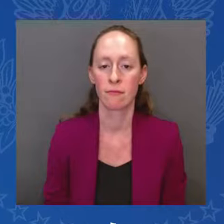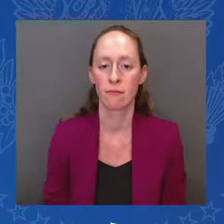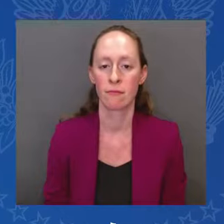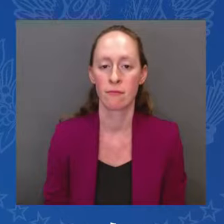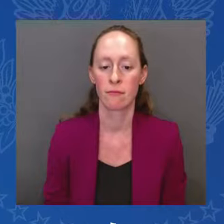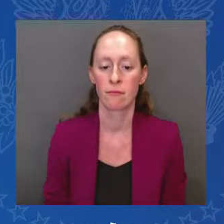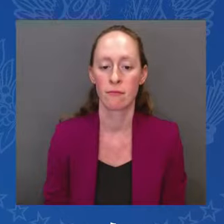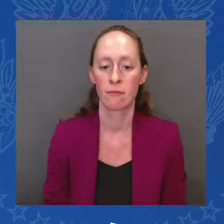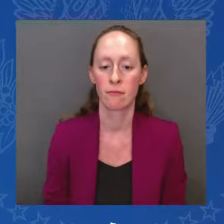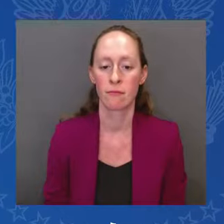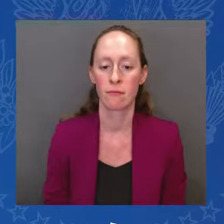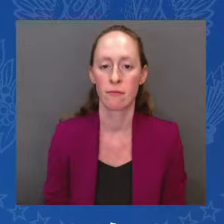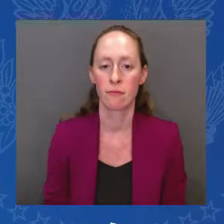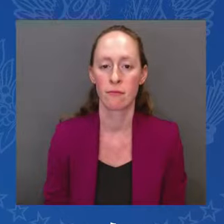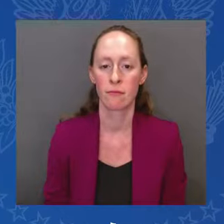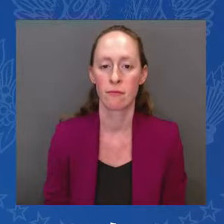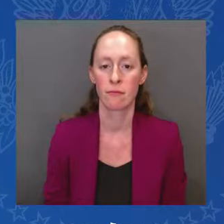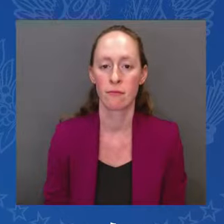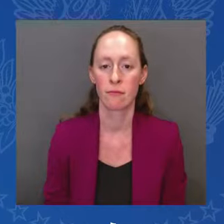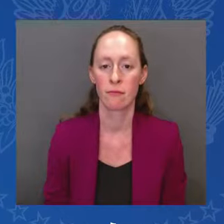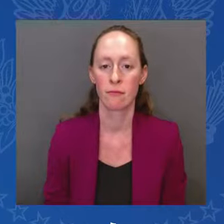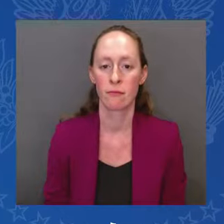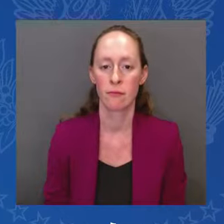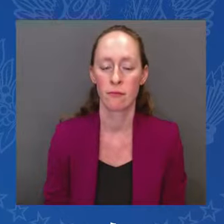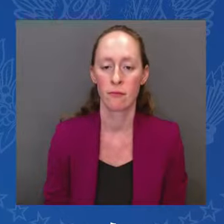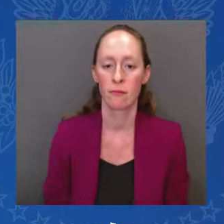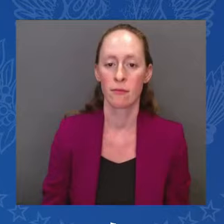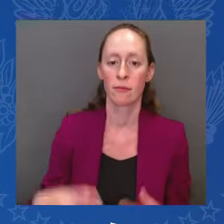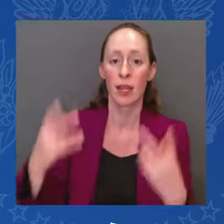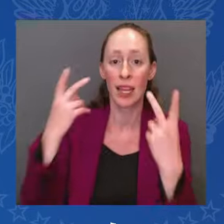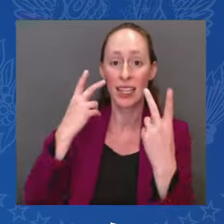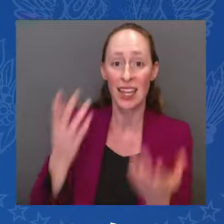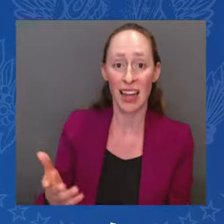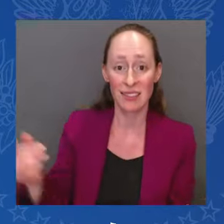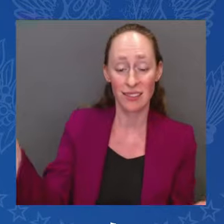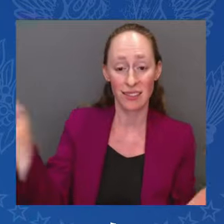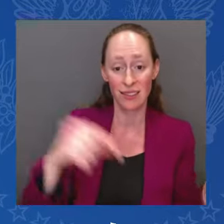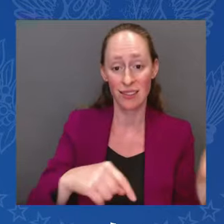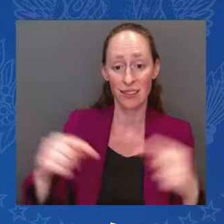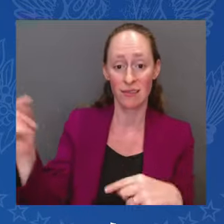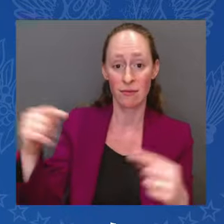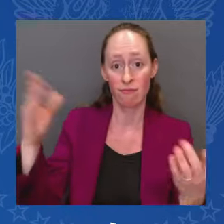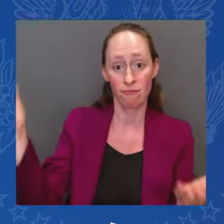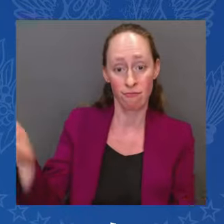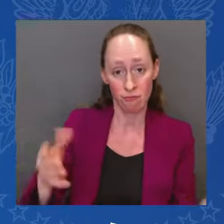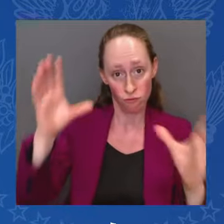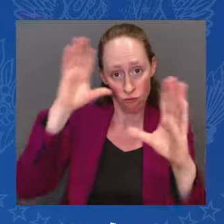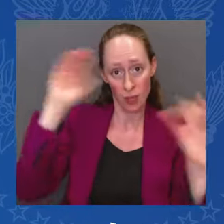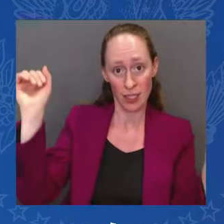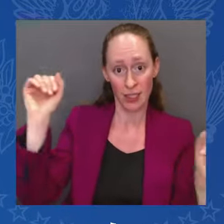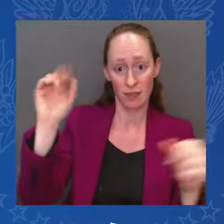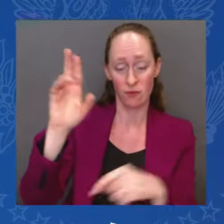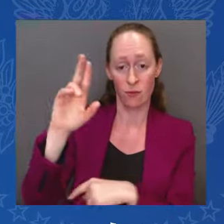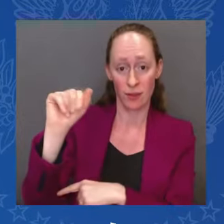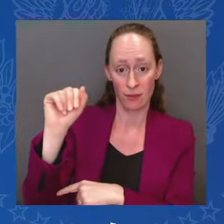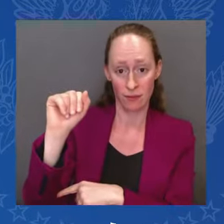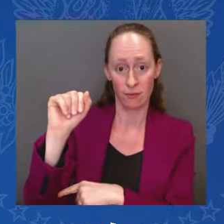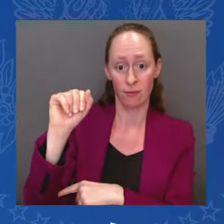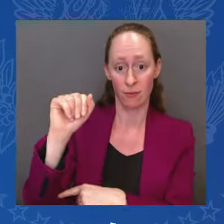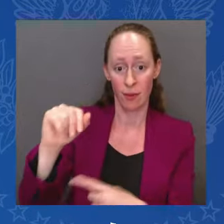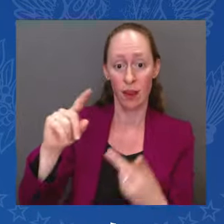Distinguished guests, the President of the United States, accompanied by the Vice President of the United States and Representative Maxwell Frost.